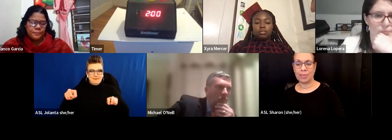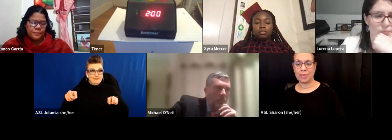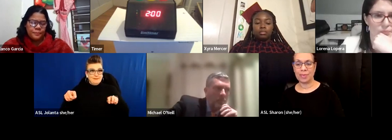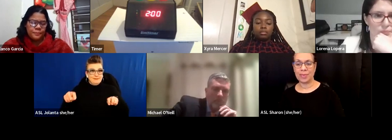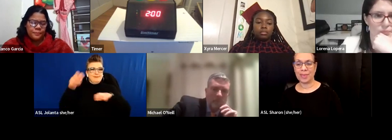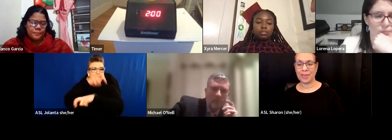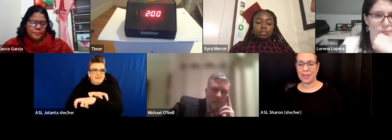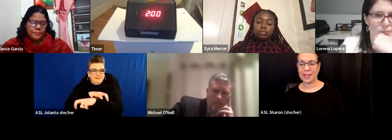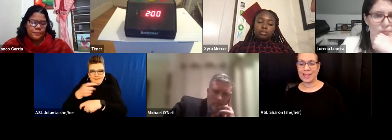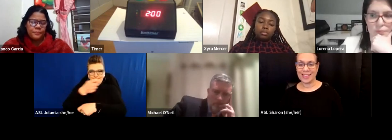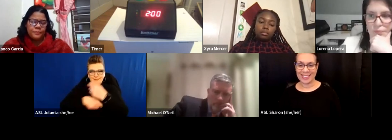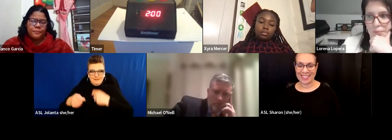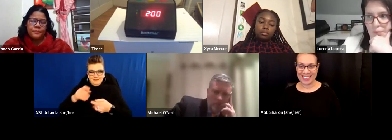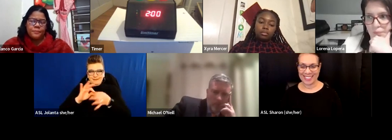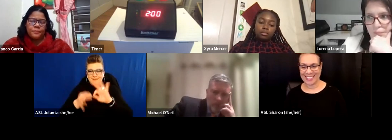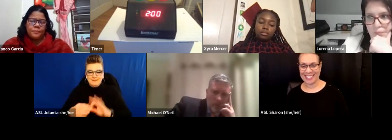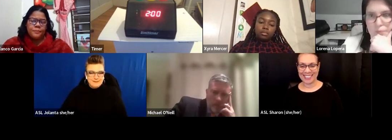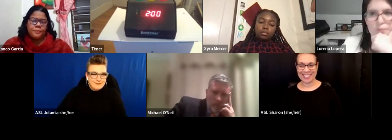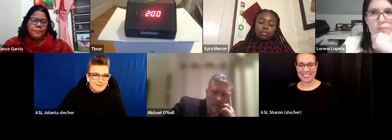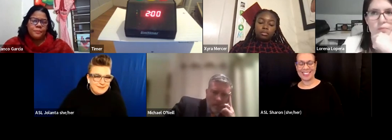deb shea is our next speaker